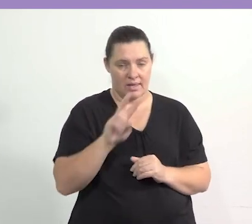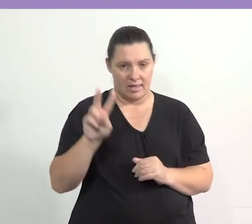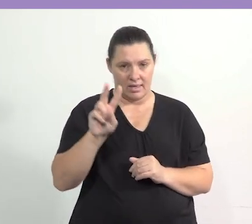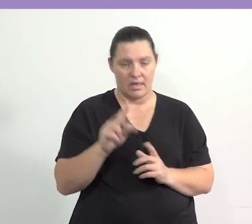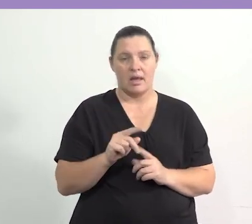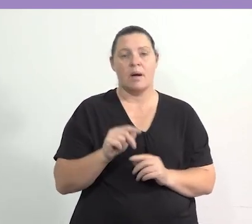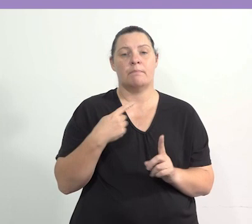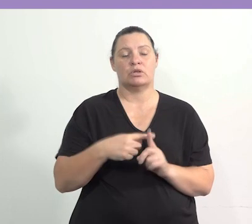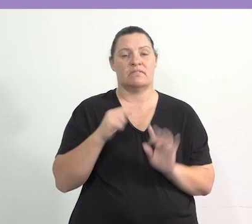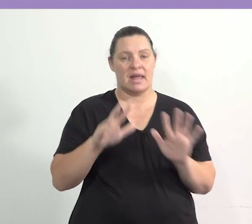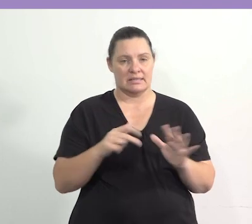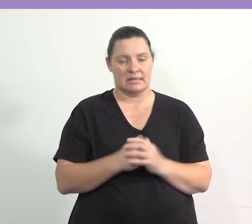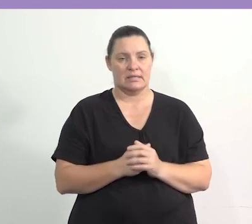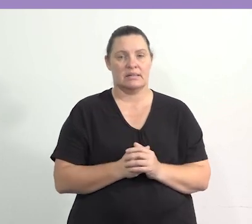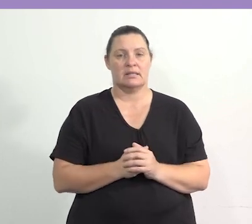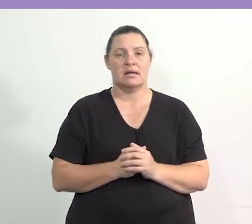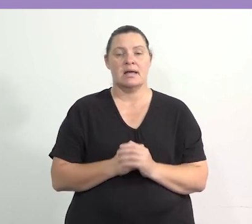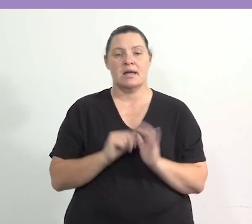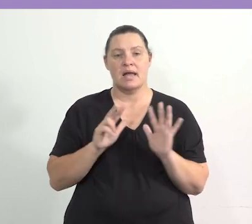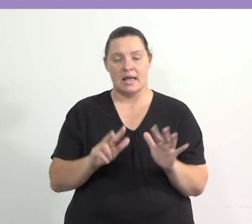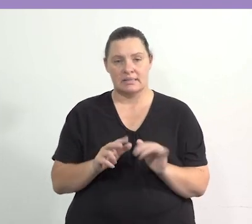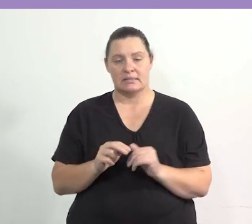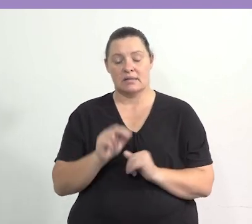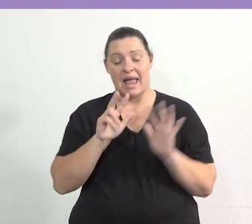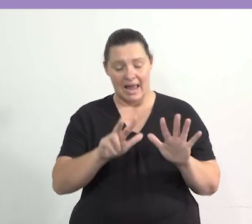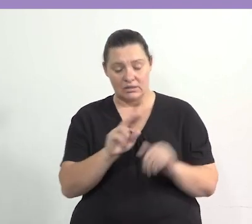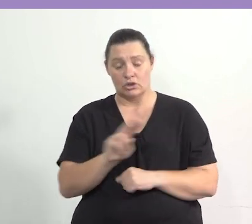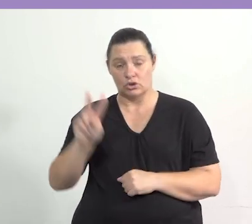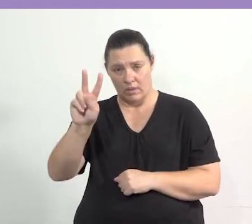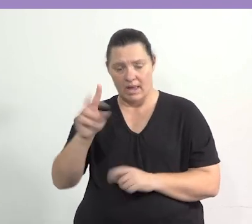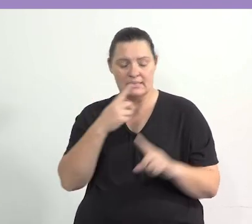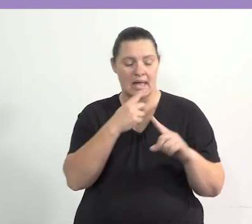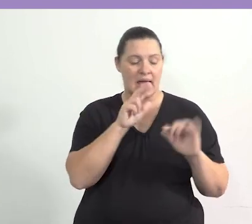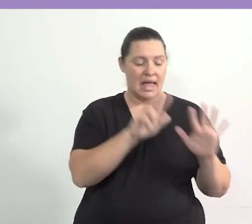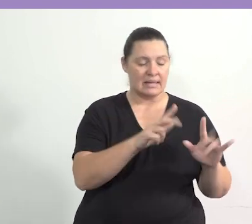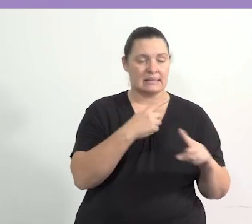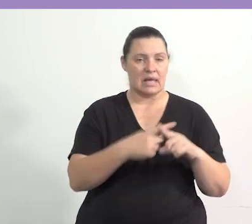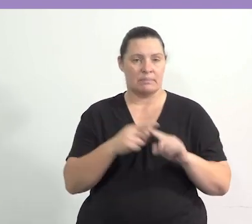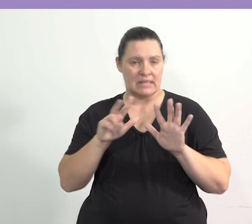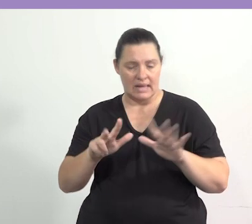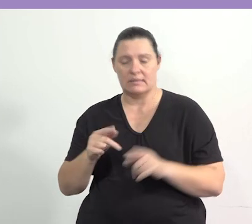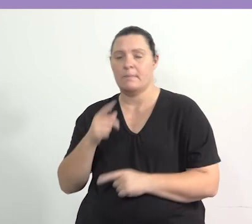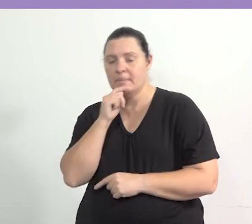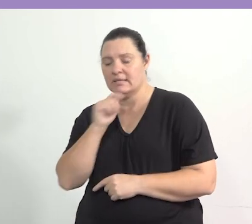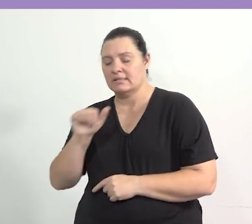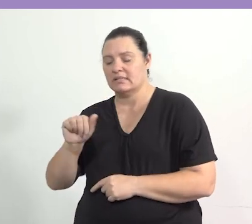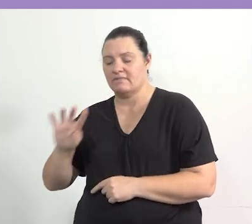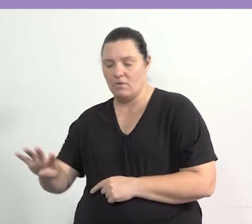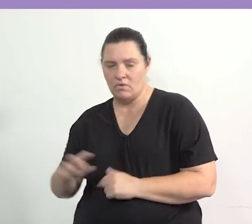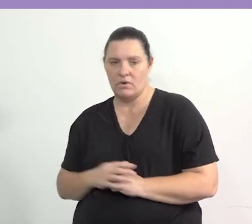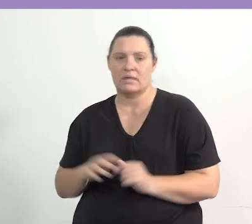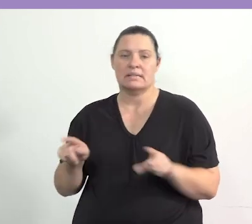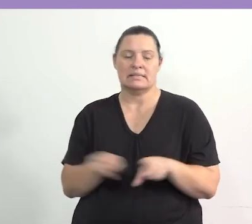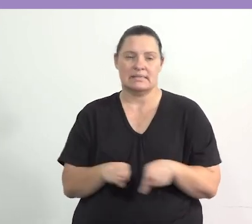a positive 8, that is 8 multiplied by 8, and we know the answer is 64. The